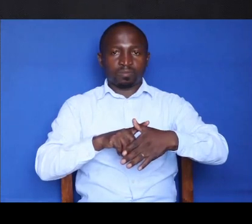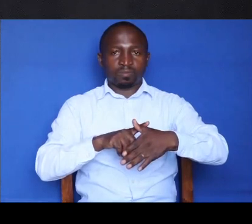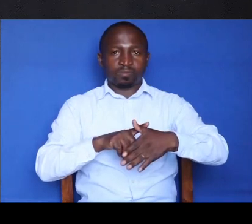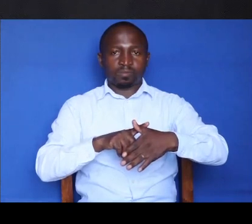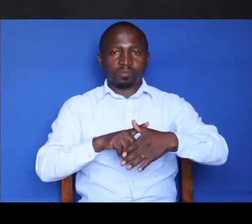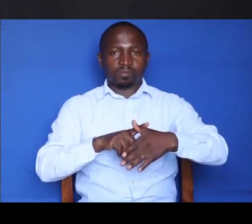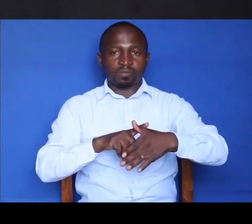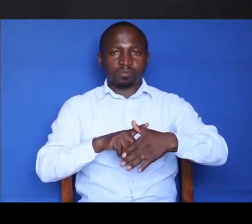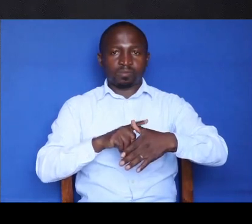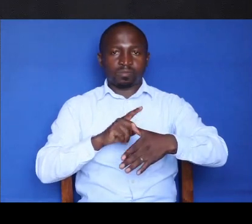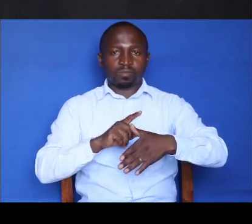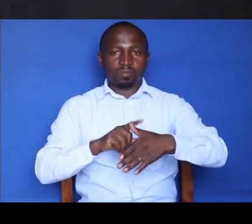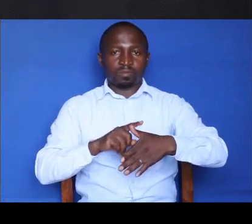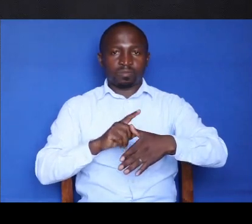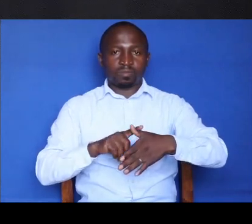abandoned